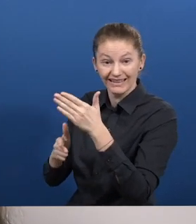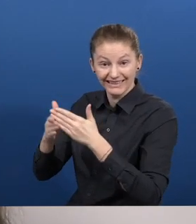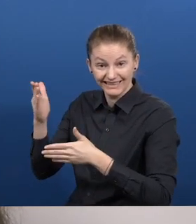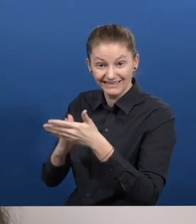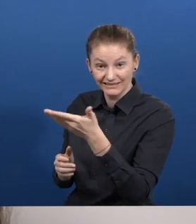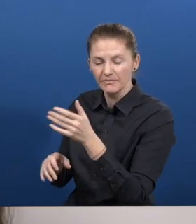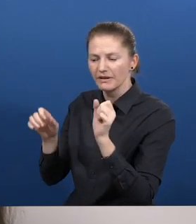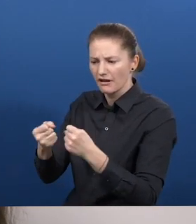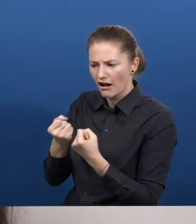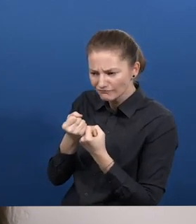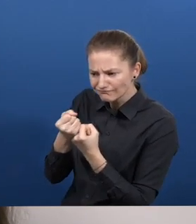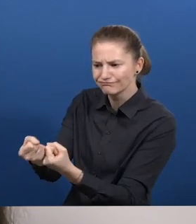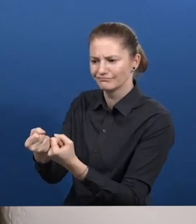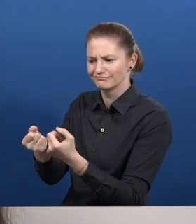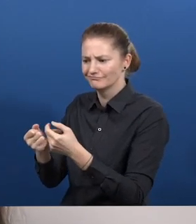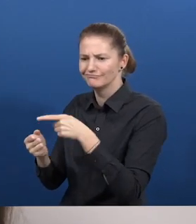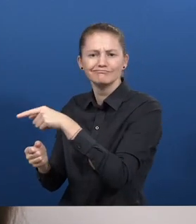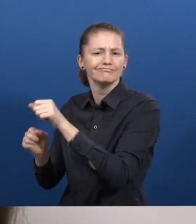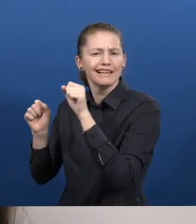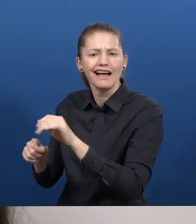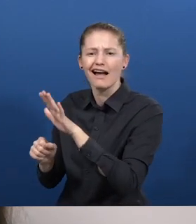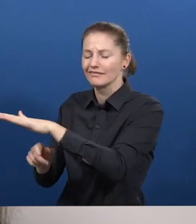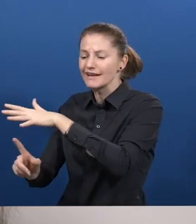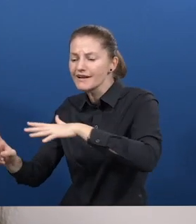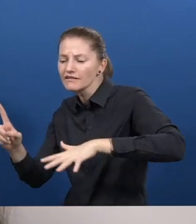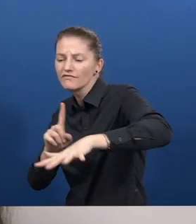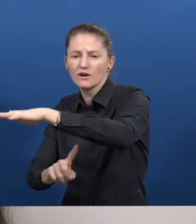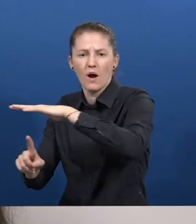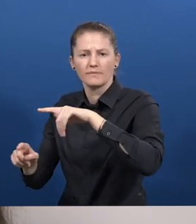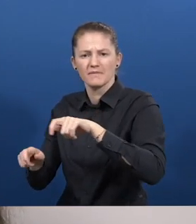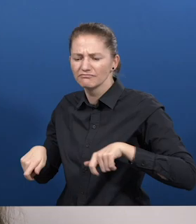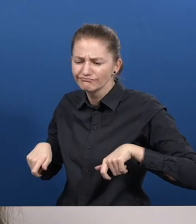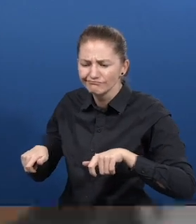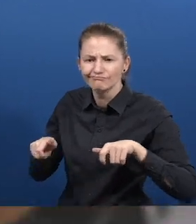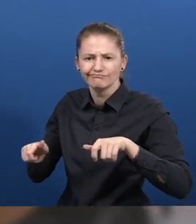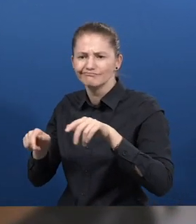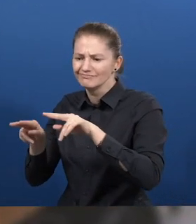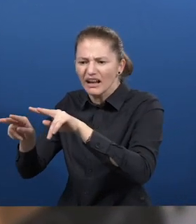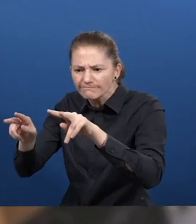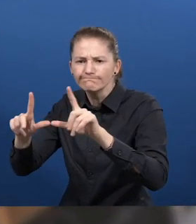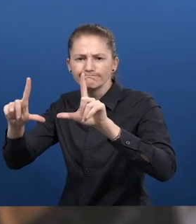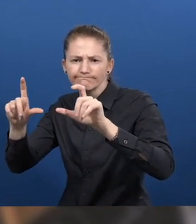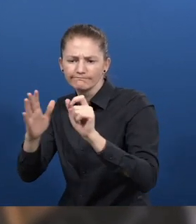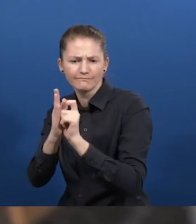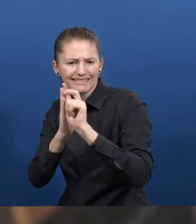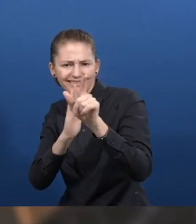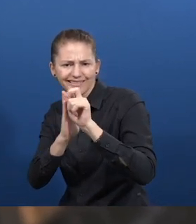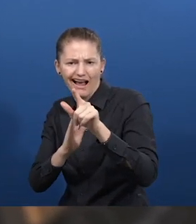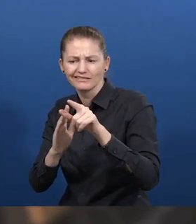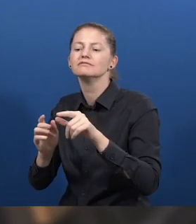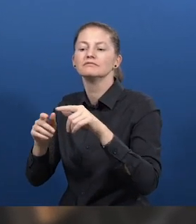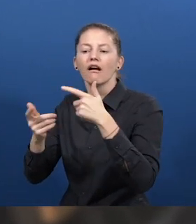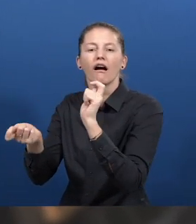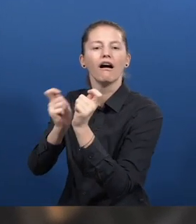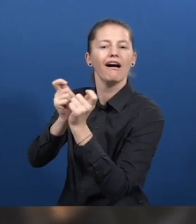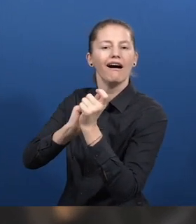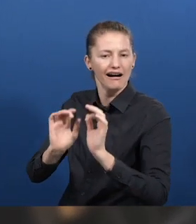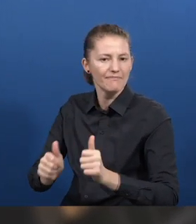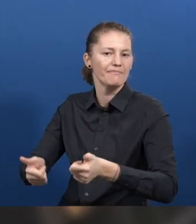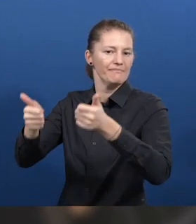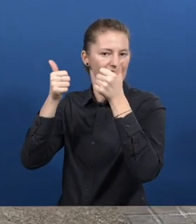participation and commits them caring for and improving their physical environment. It aims to ensure the mobility and accessibility of people with